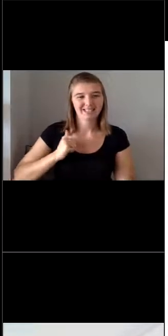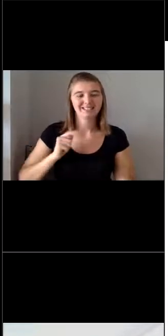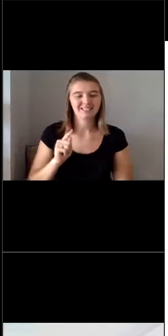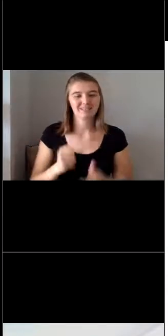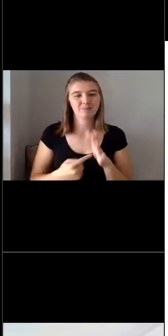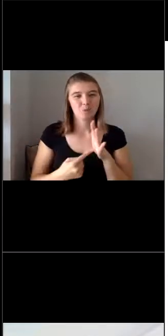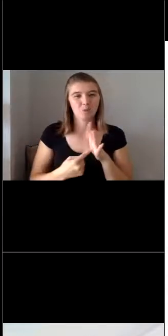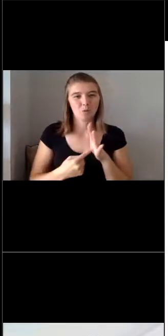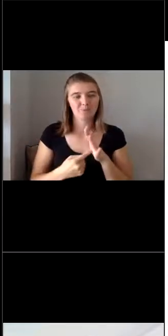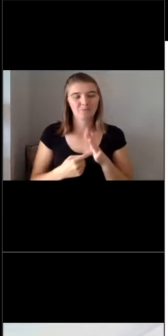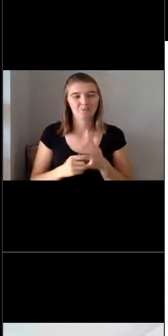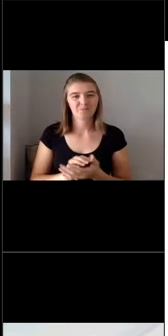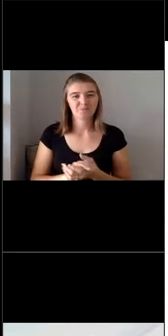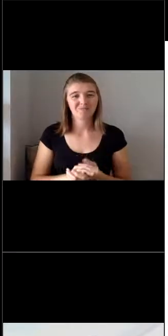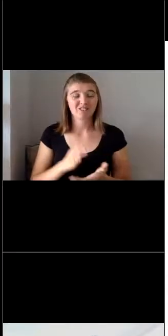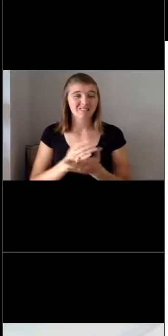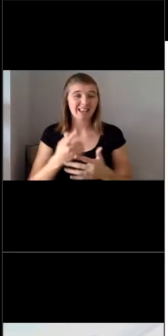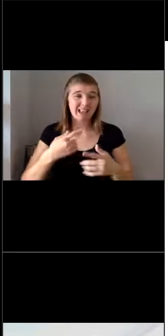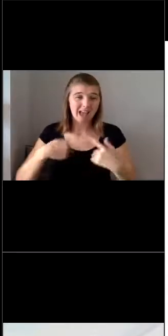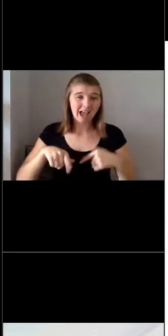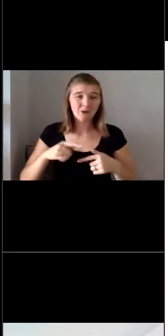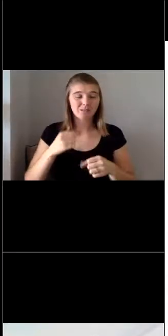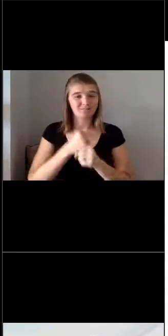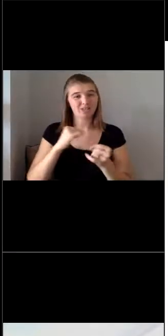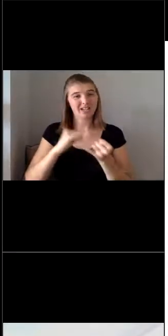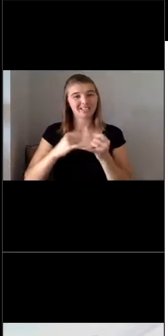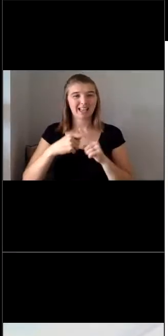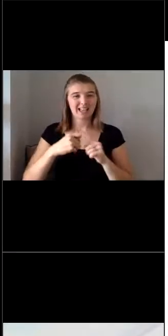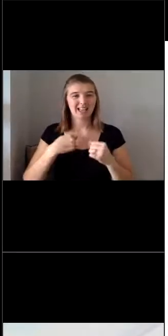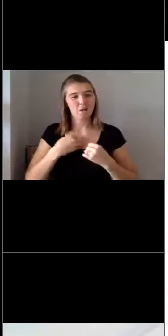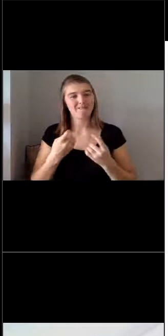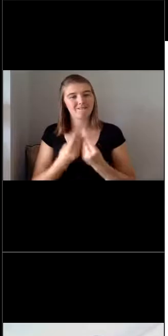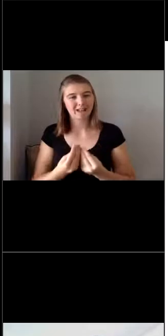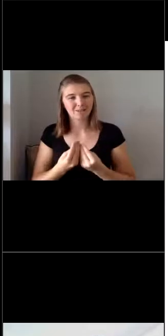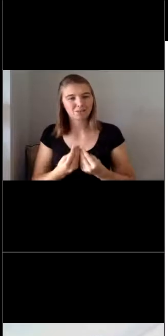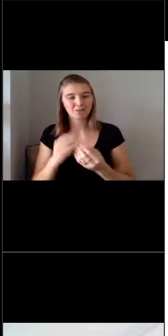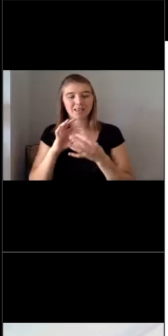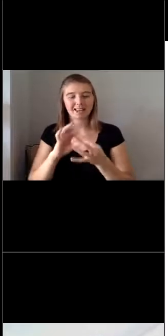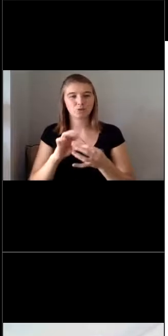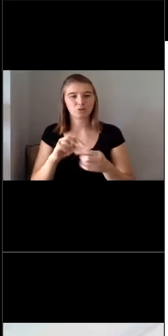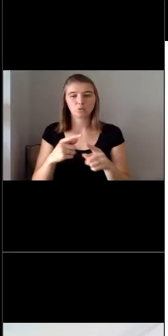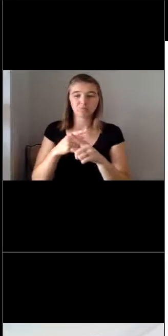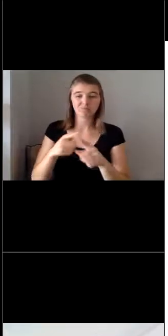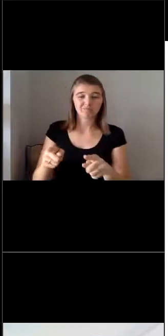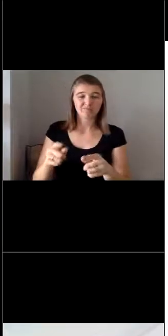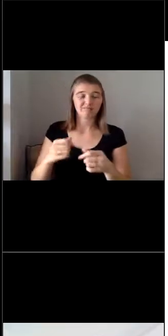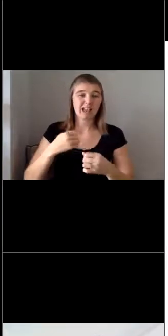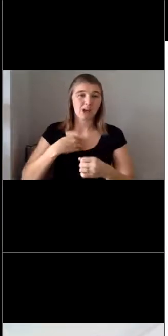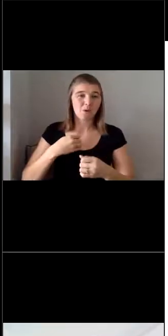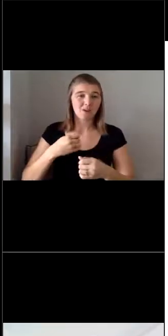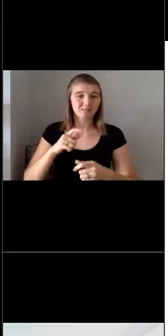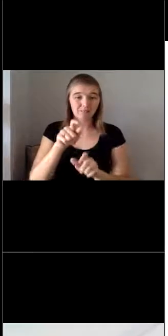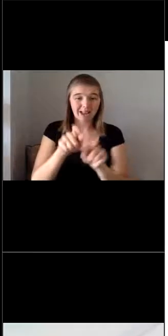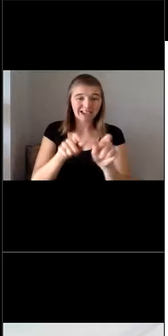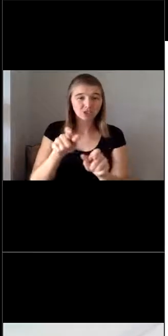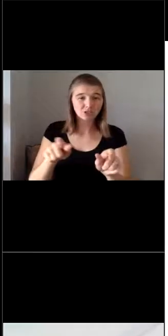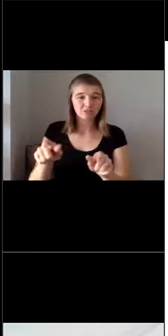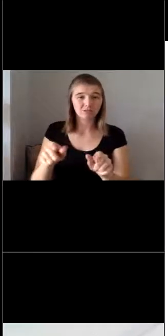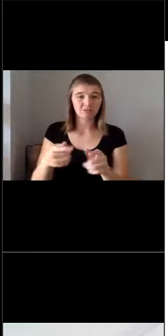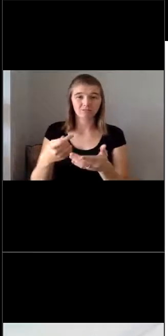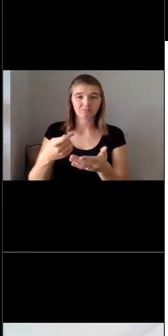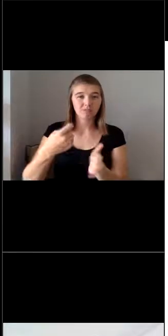our patient and consumer focus, understanding the impacts on them, making sure that we apply the right